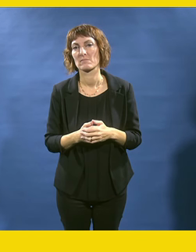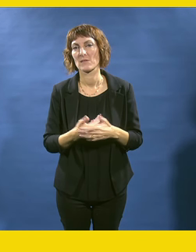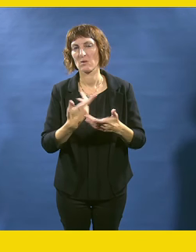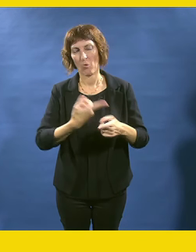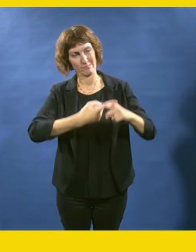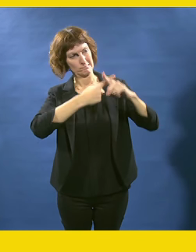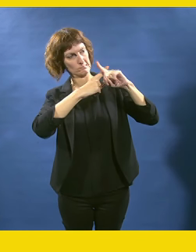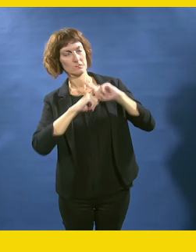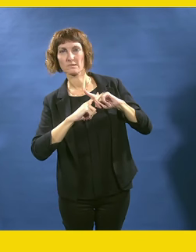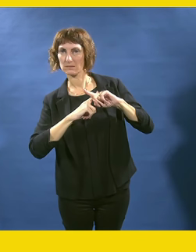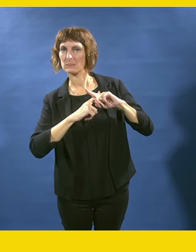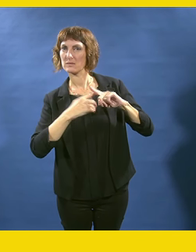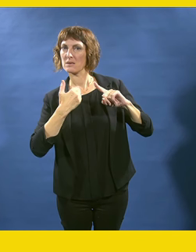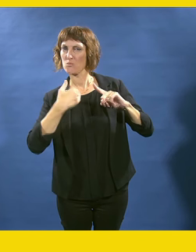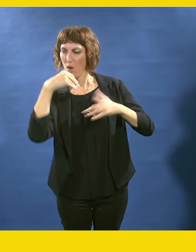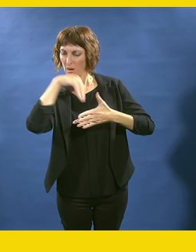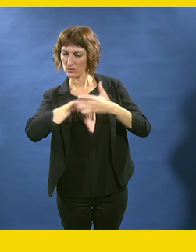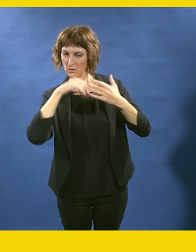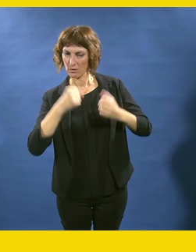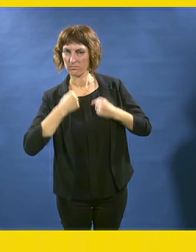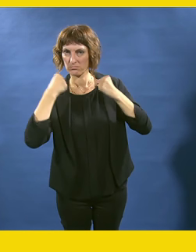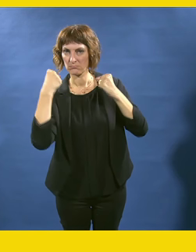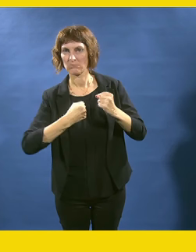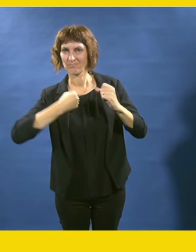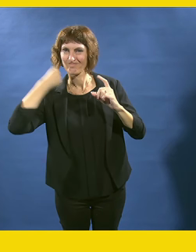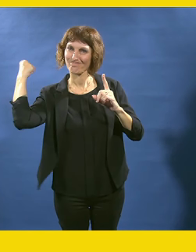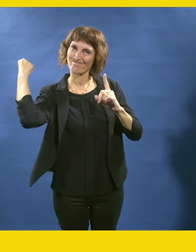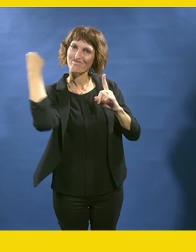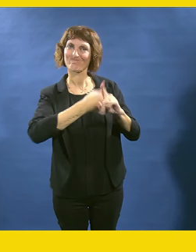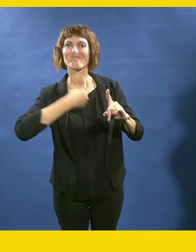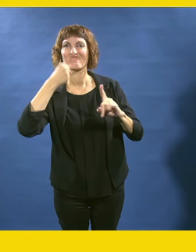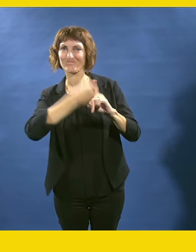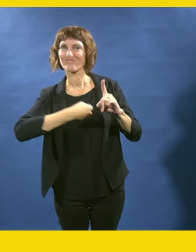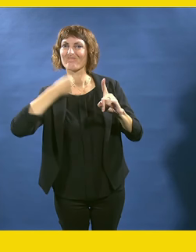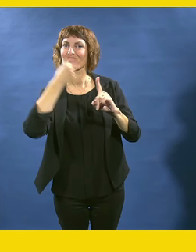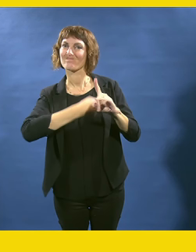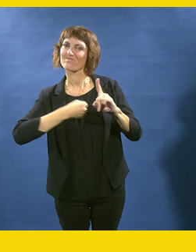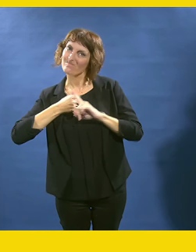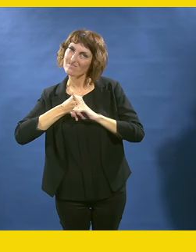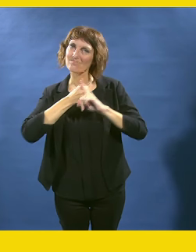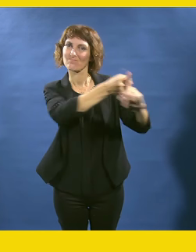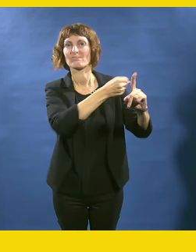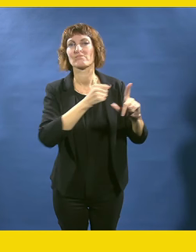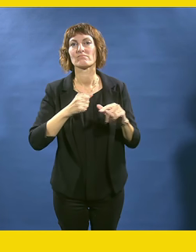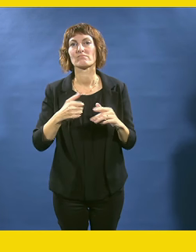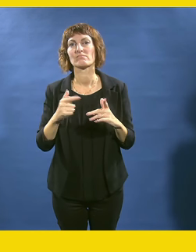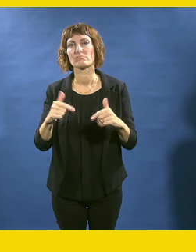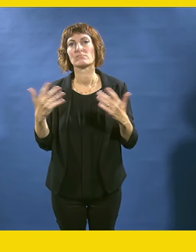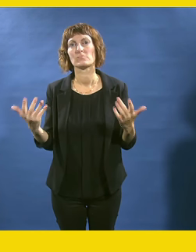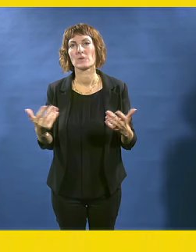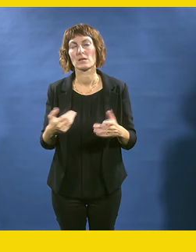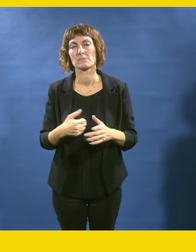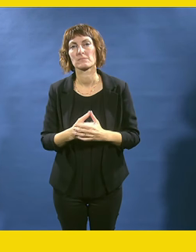resolve, inflict 100 wounds and pain. I stand tall and it's steadfast in my thoughts.